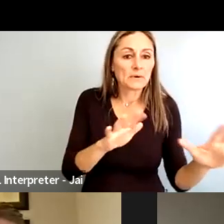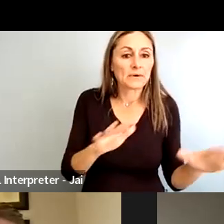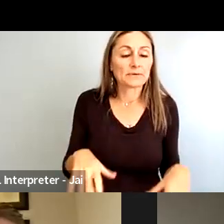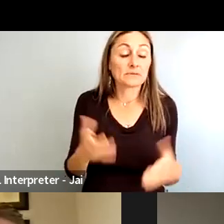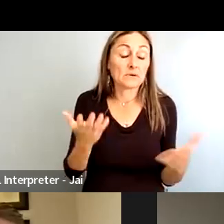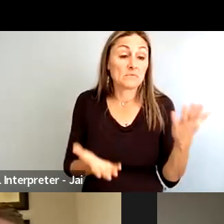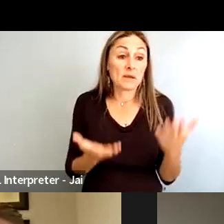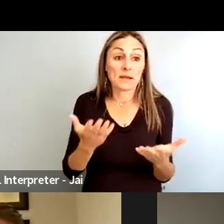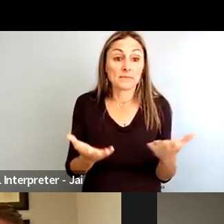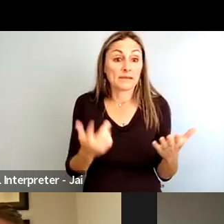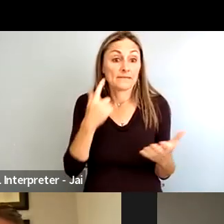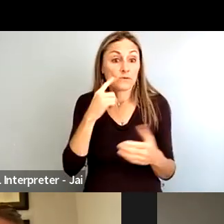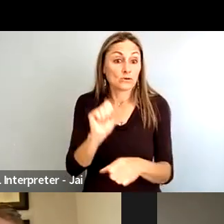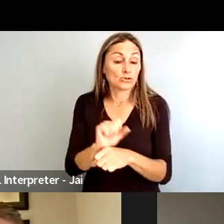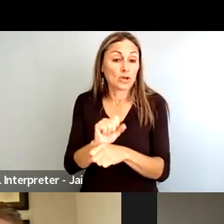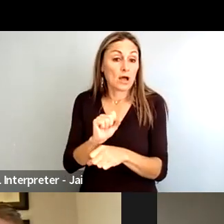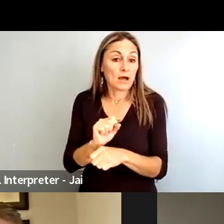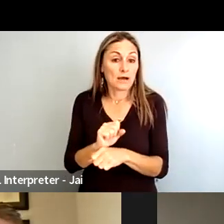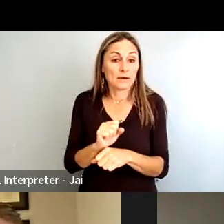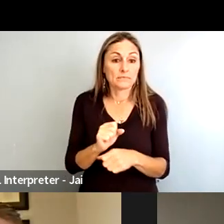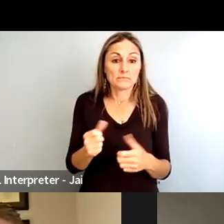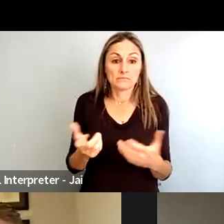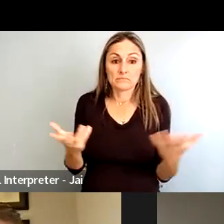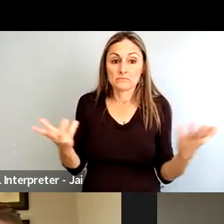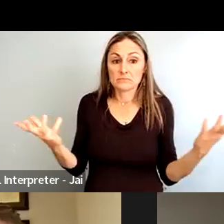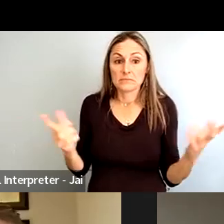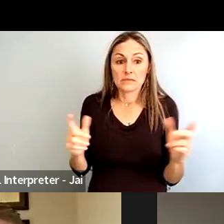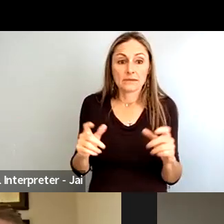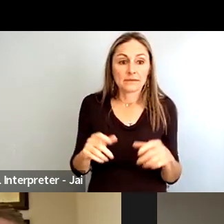So maybe for a job, give